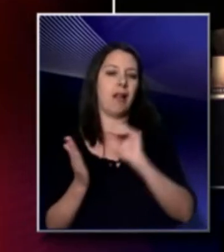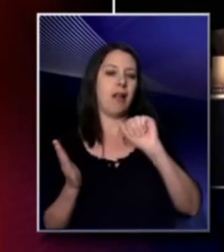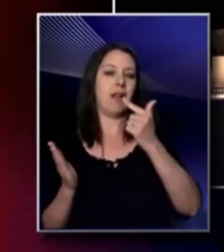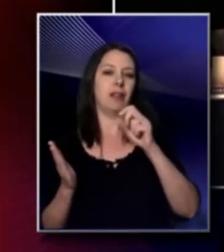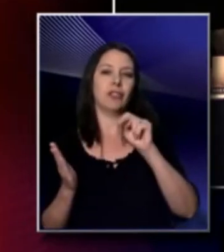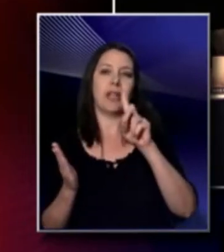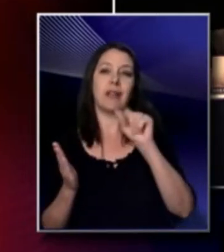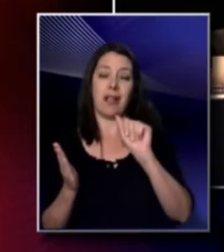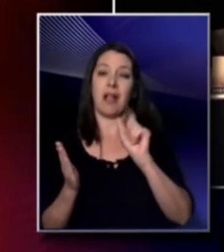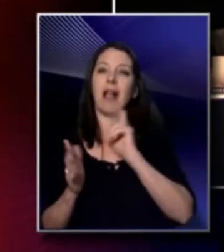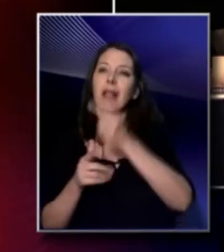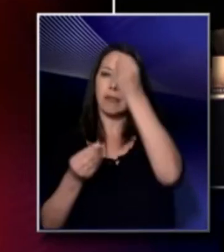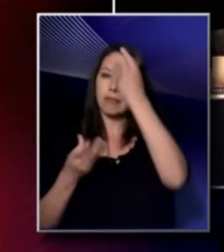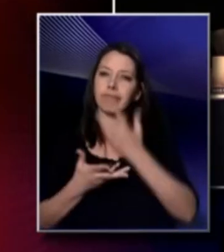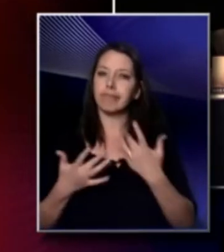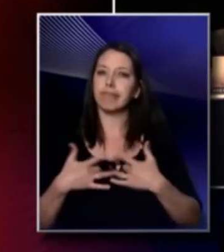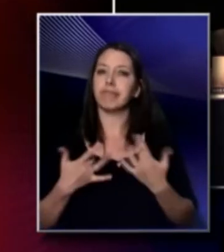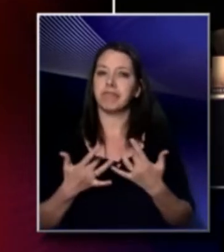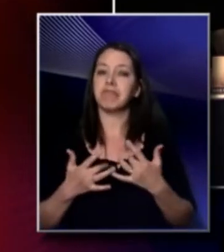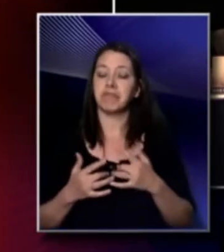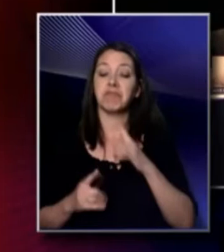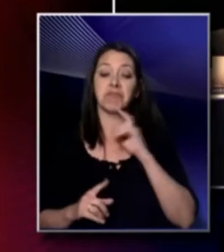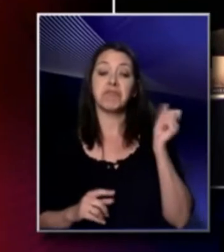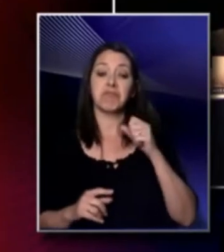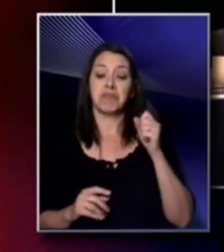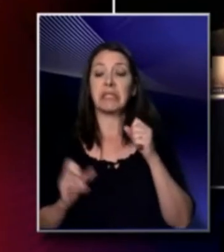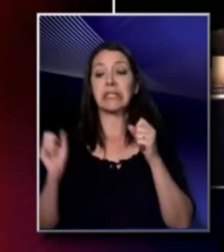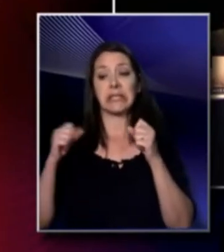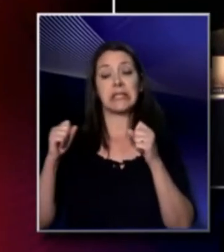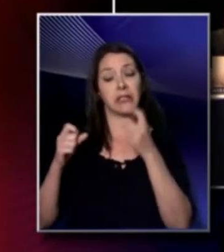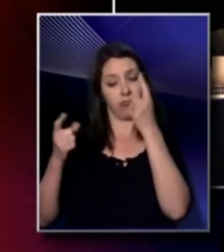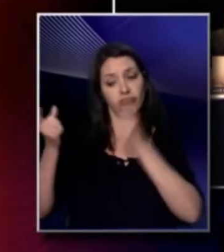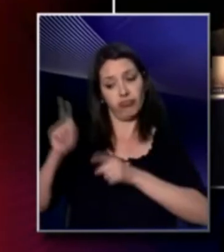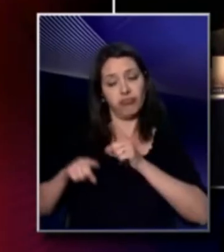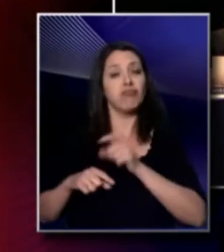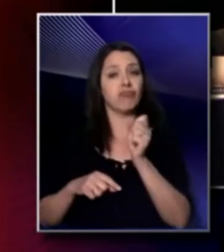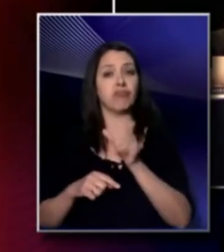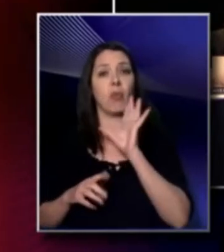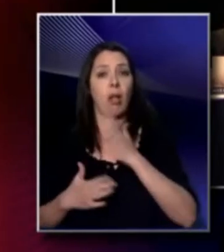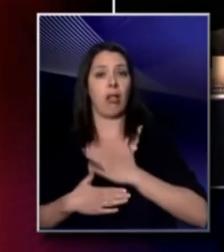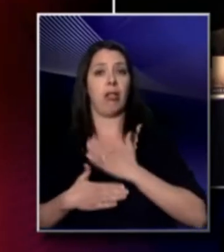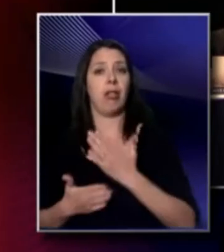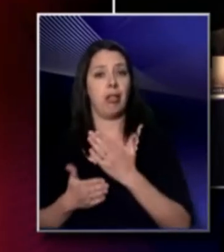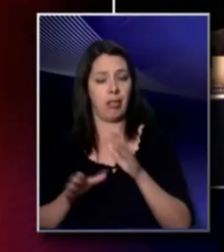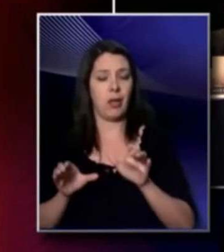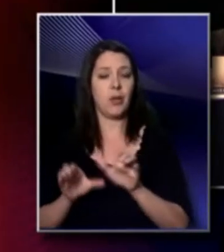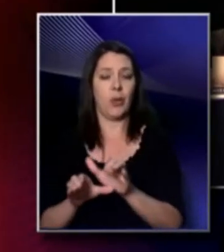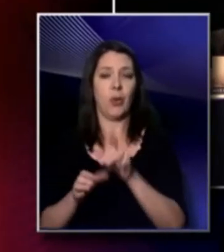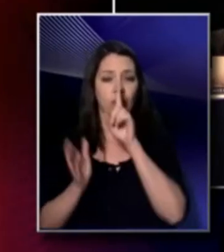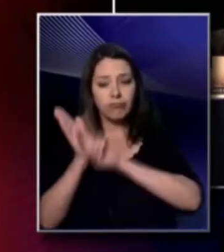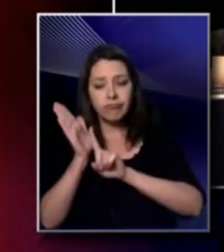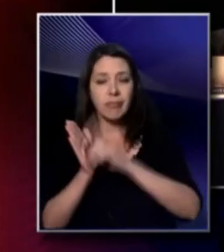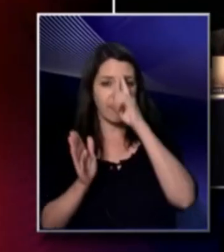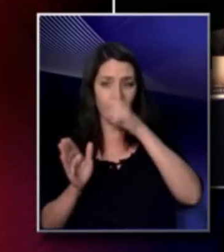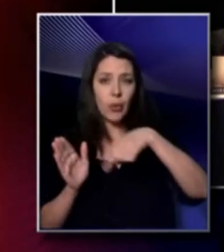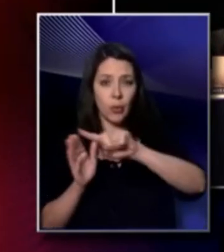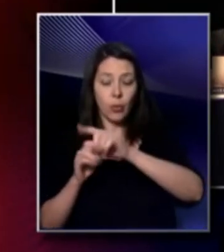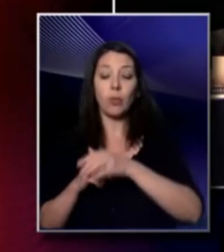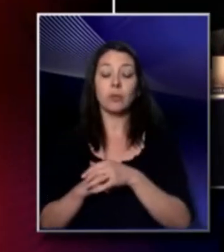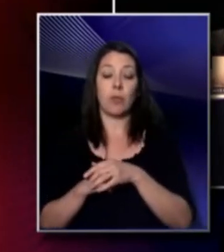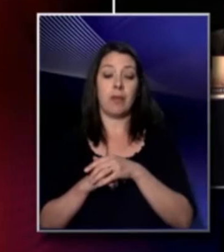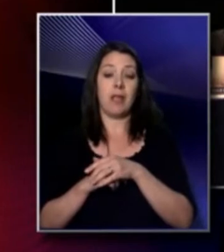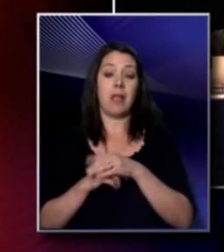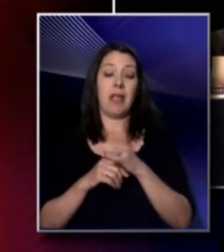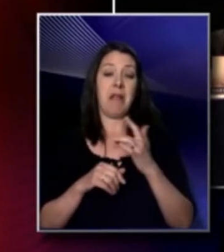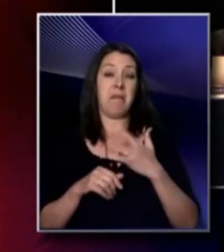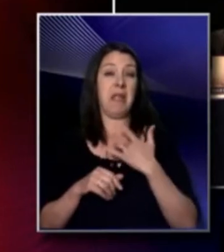answer. In my mind, I'd be happy to do that. right? I'd be glad to do that. Right. In my mind, it would be great if at the beginning of the next